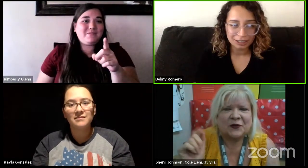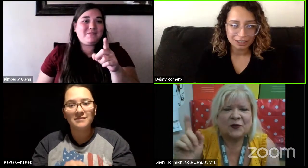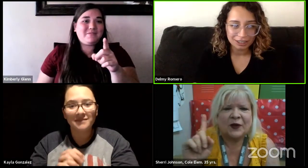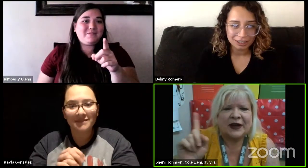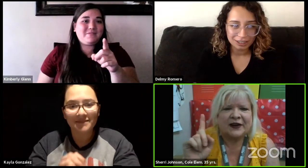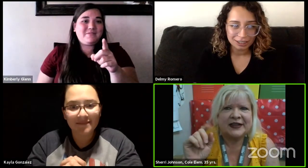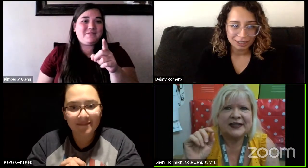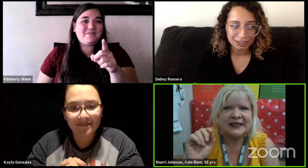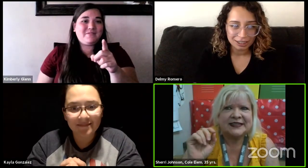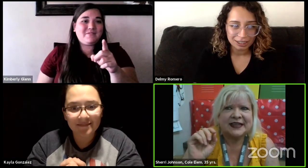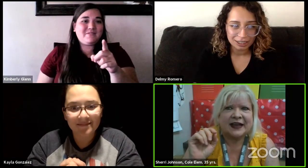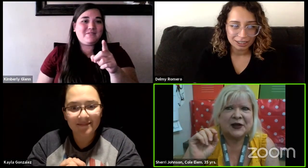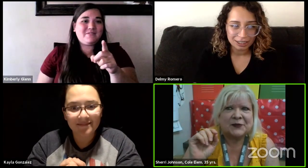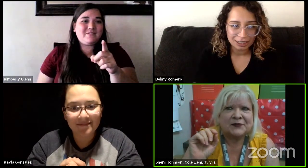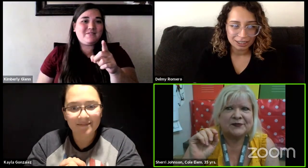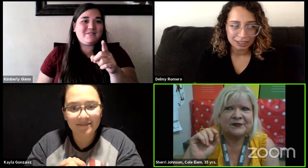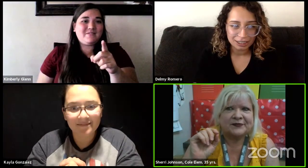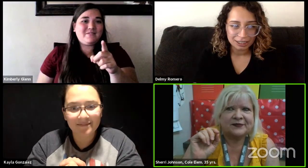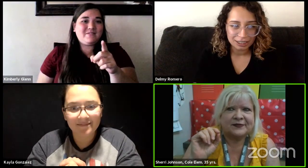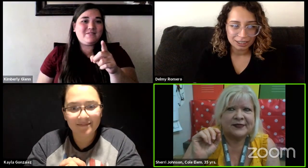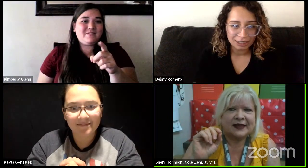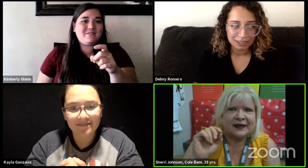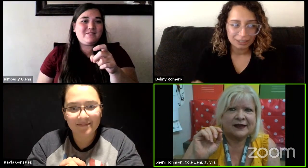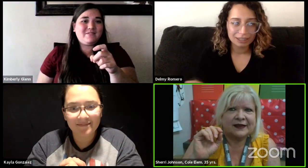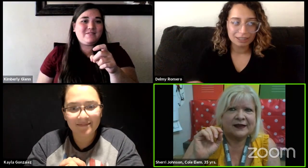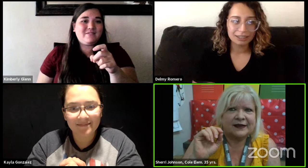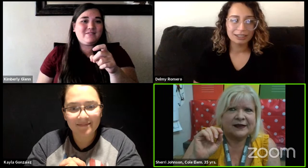Sherry? Where is on